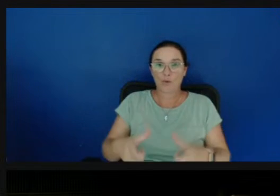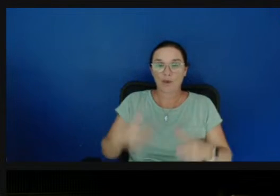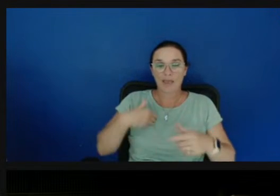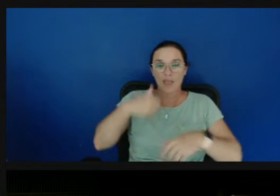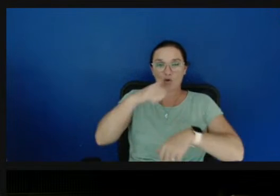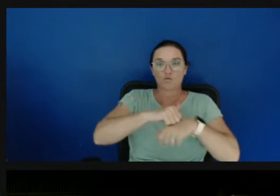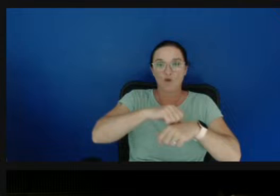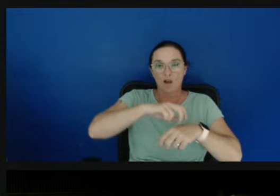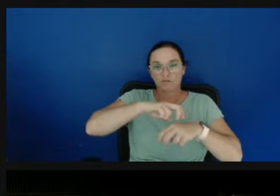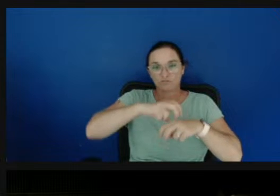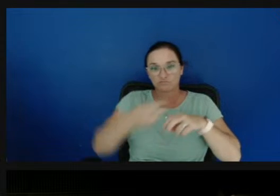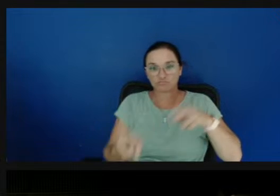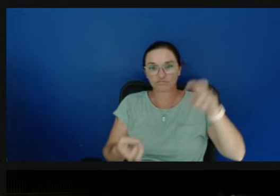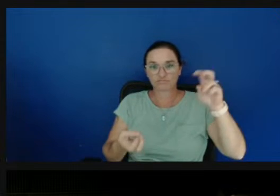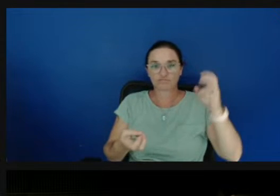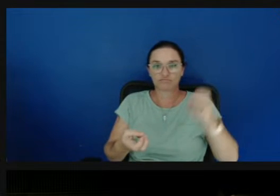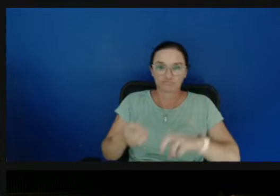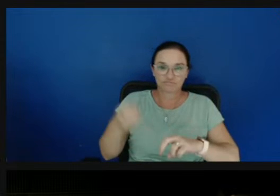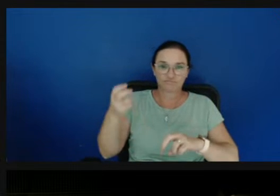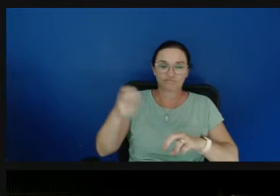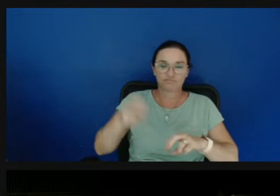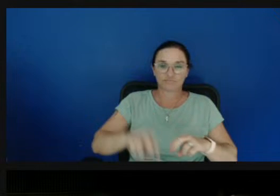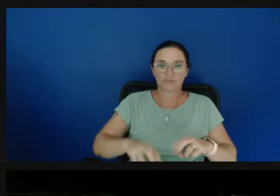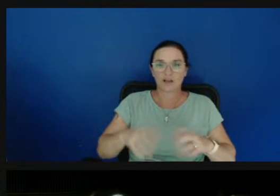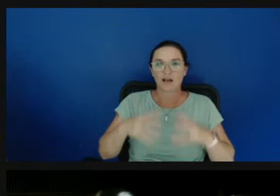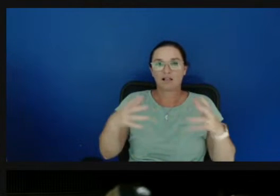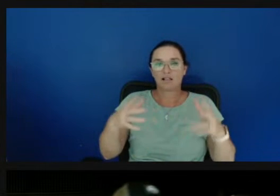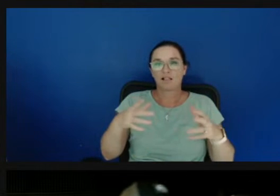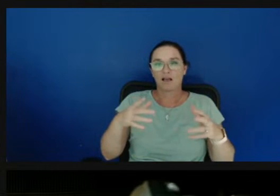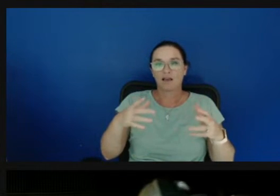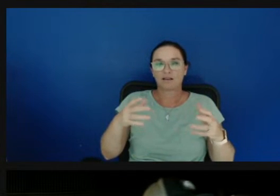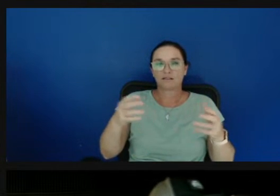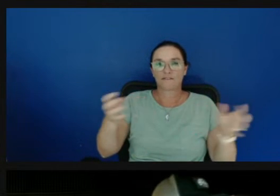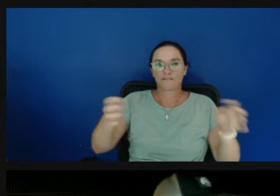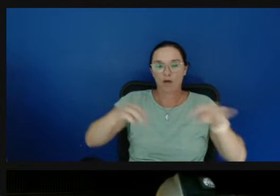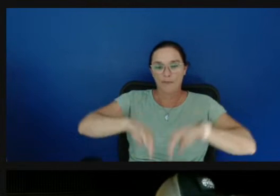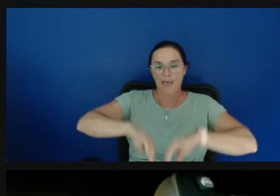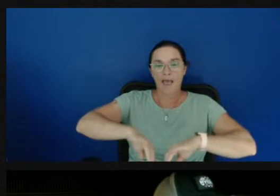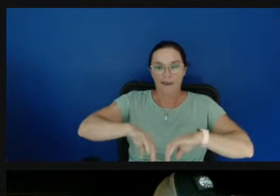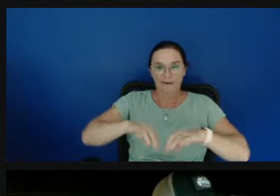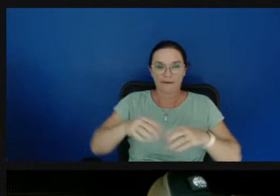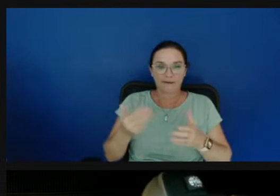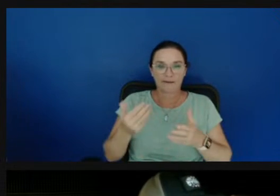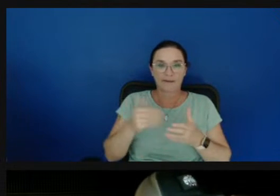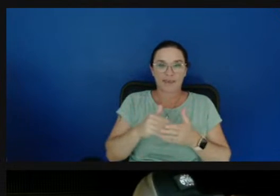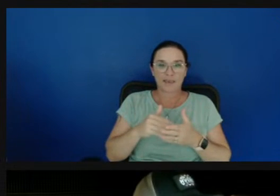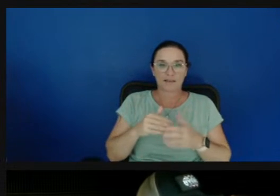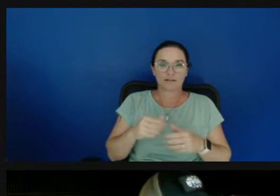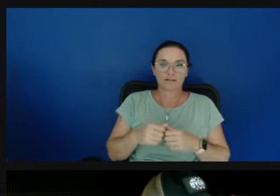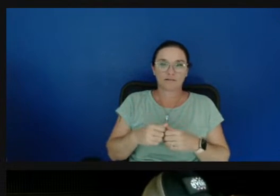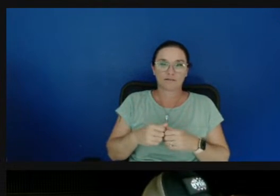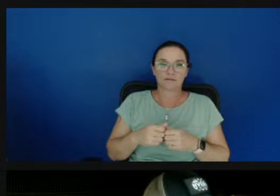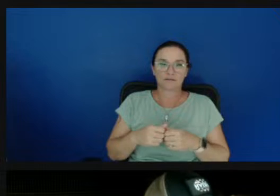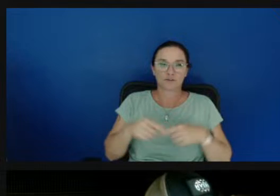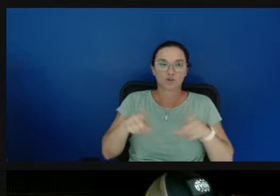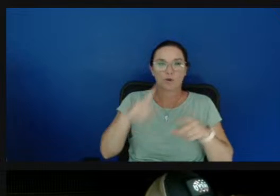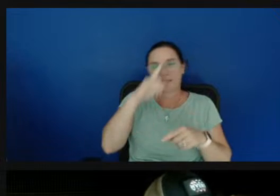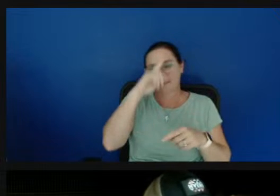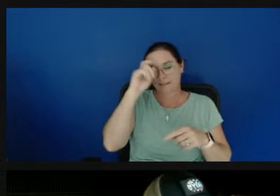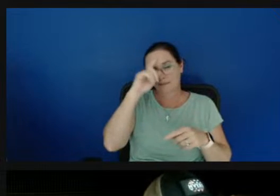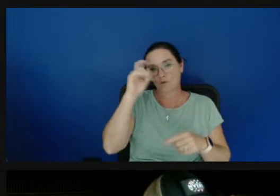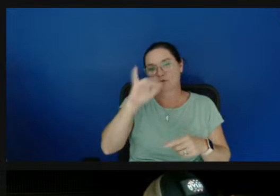lots of earthquakes. But lava does come back into that pit once in this summertime in